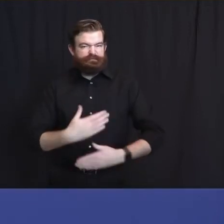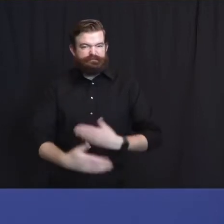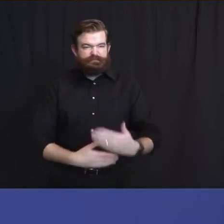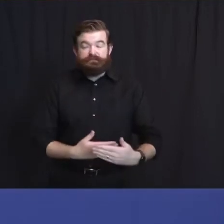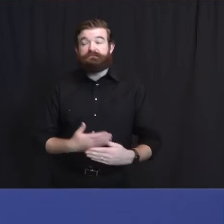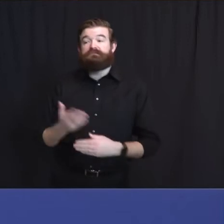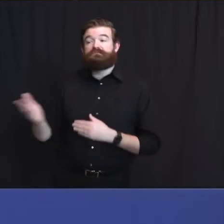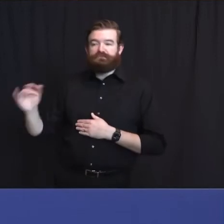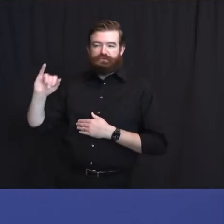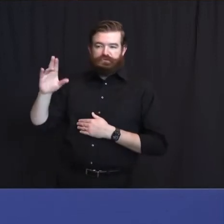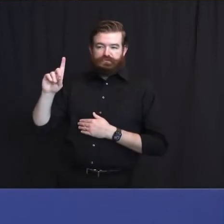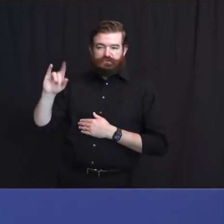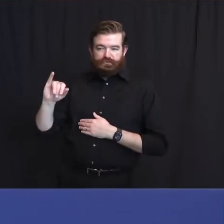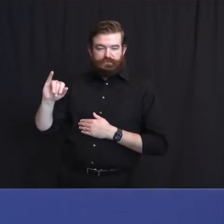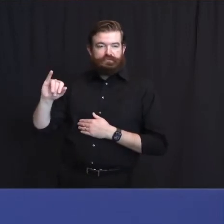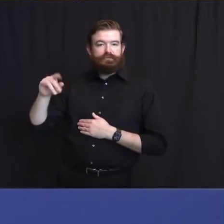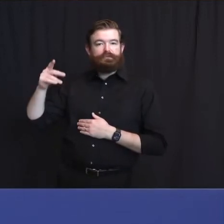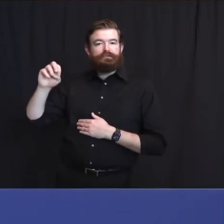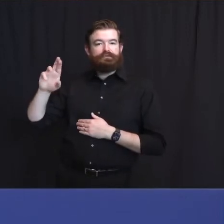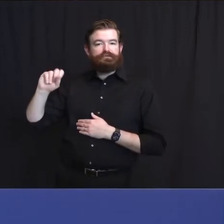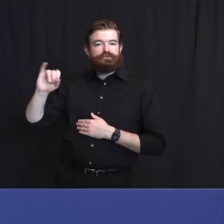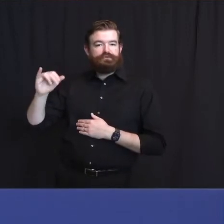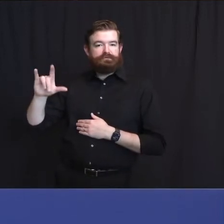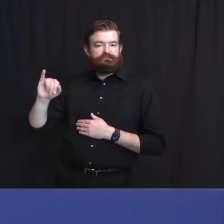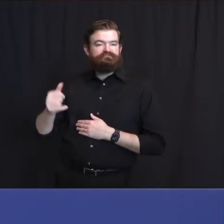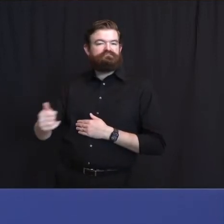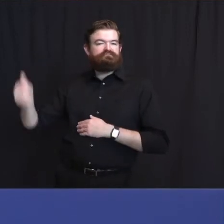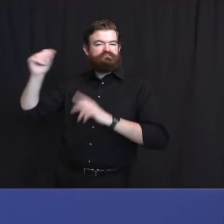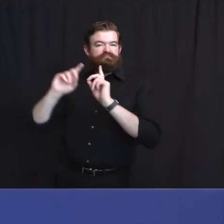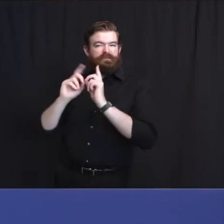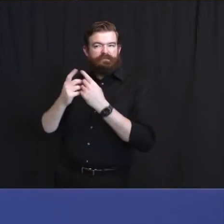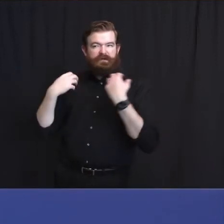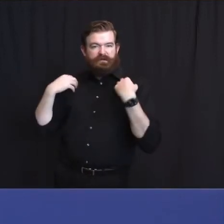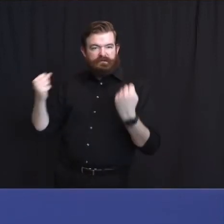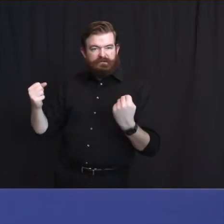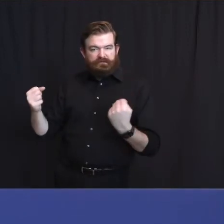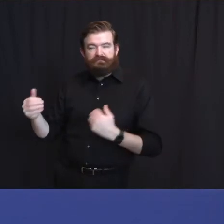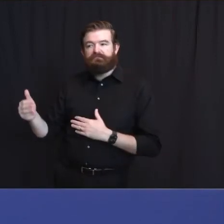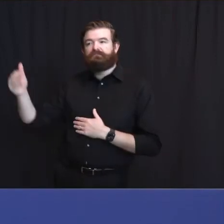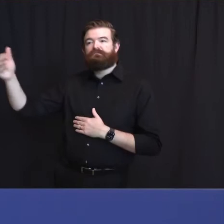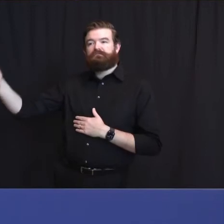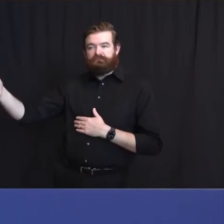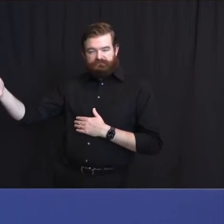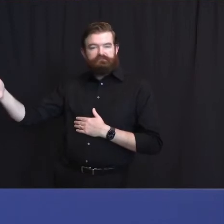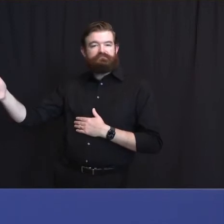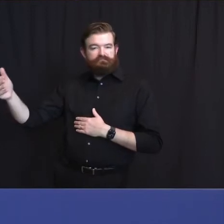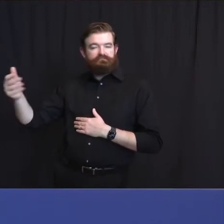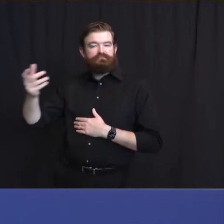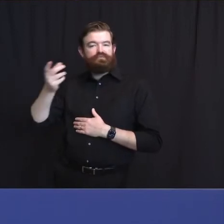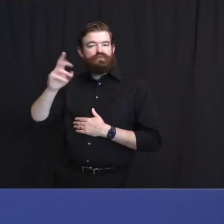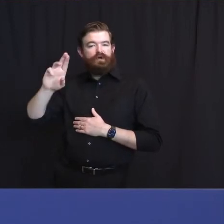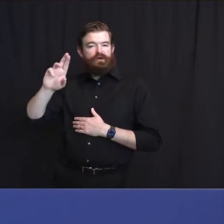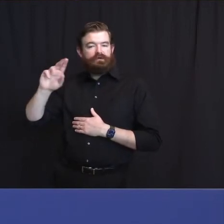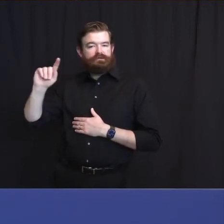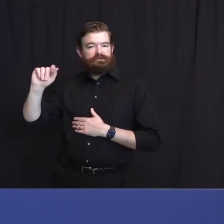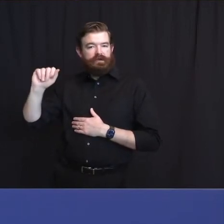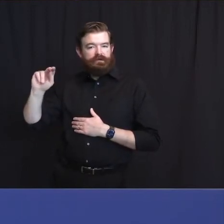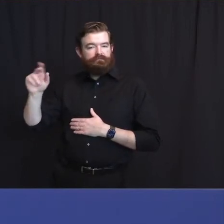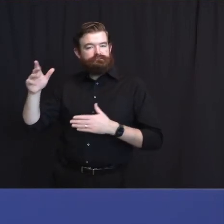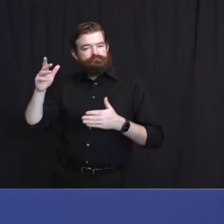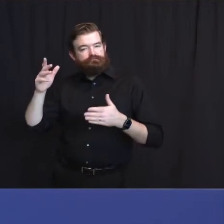To her right, another familiar face, the state's epidemiologist, Dr. Christina Tan. To my far left, another guy who needs no introduction,